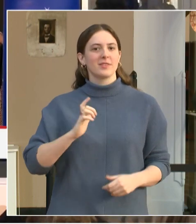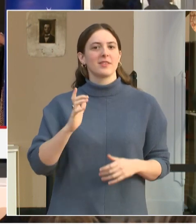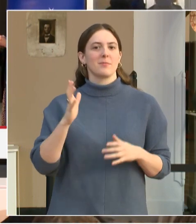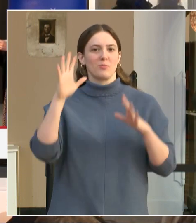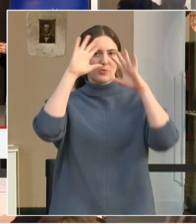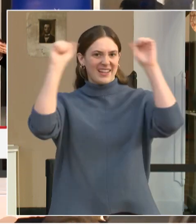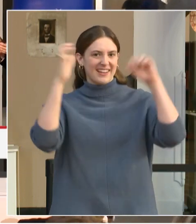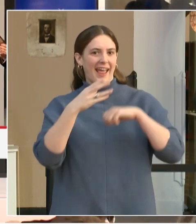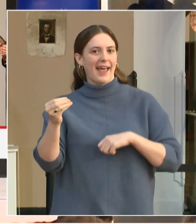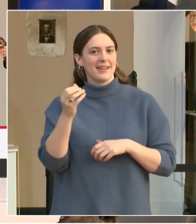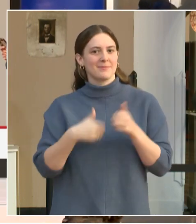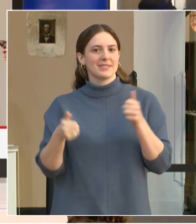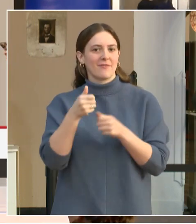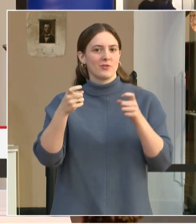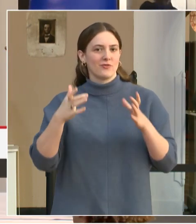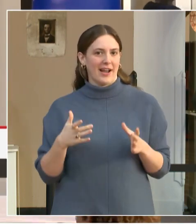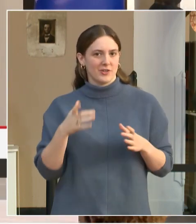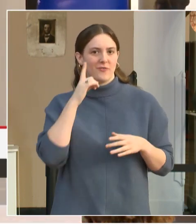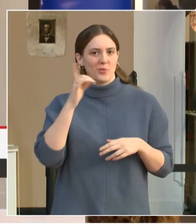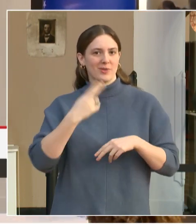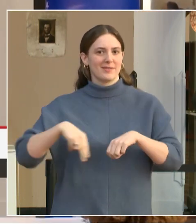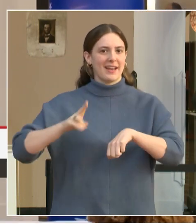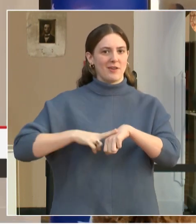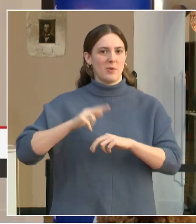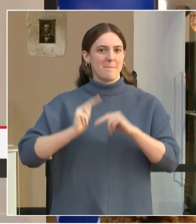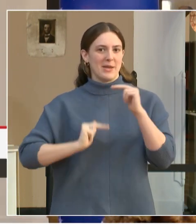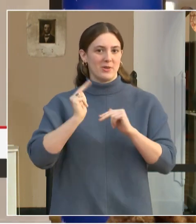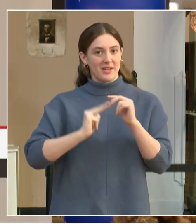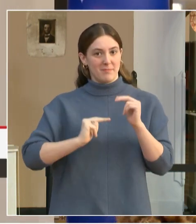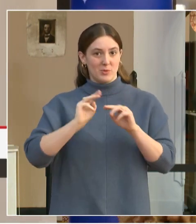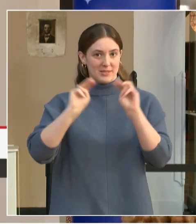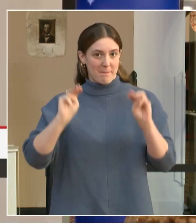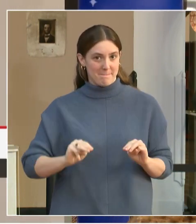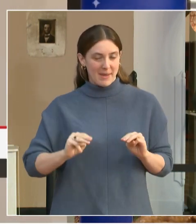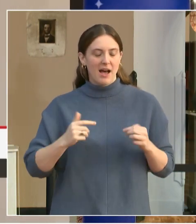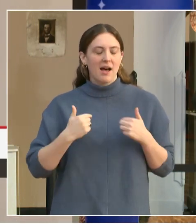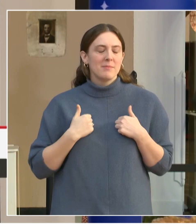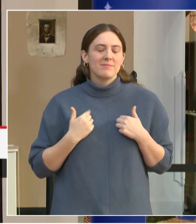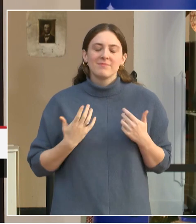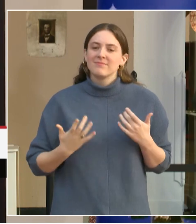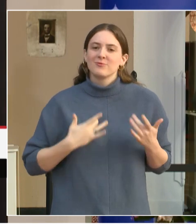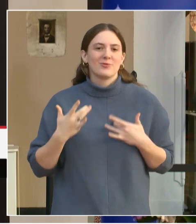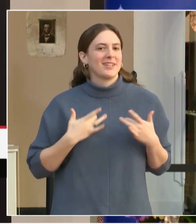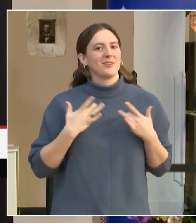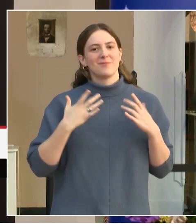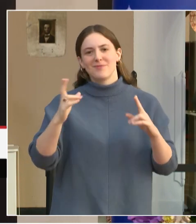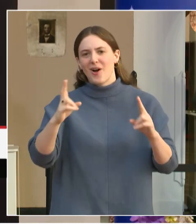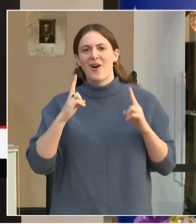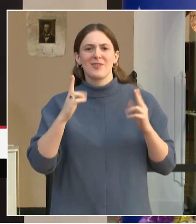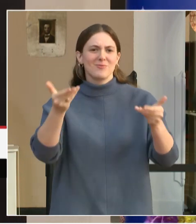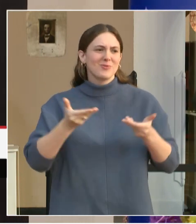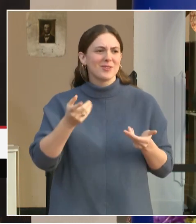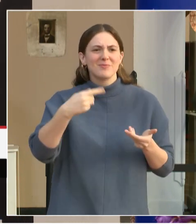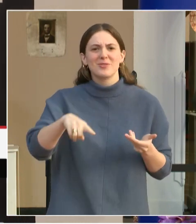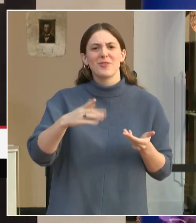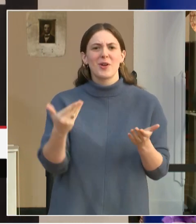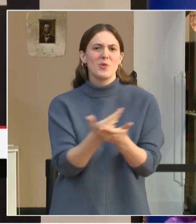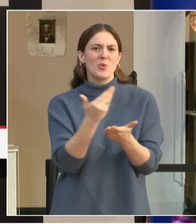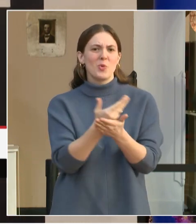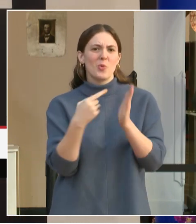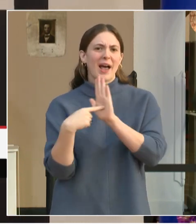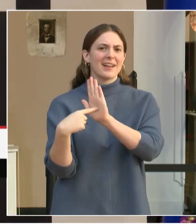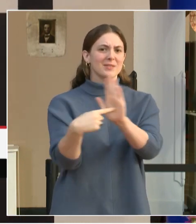is my absolute joy and honor to welcome you here today to officially open our incredible new exhibition,